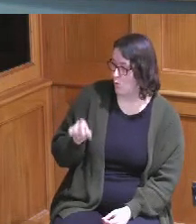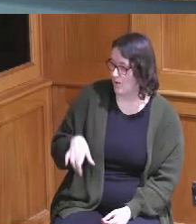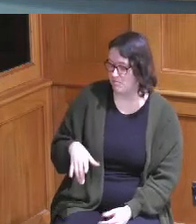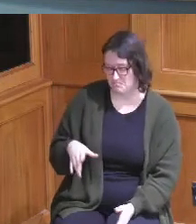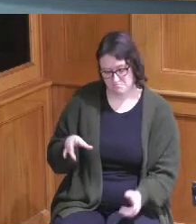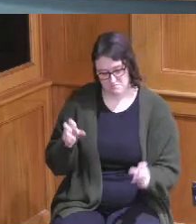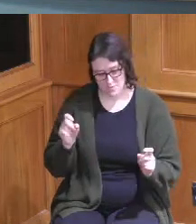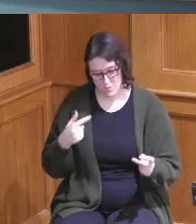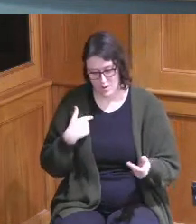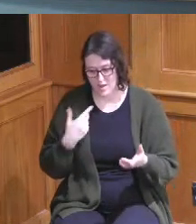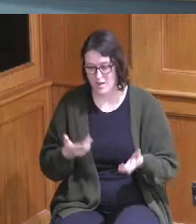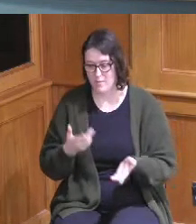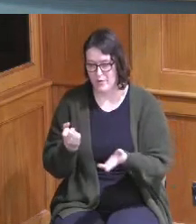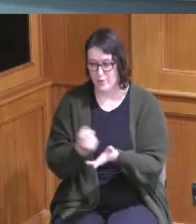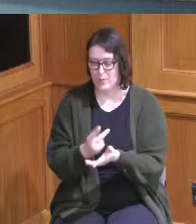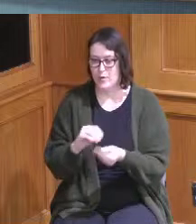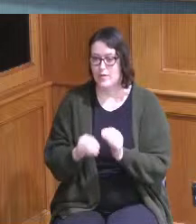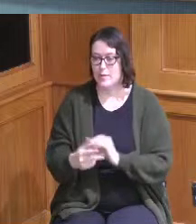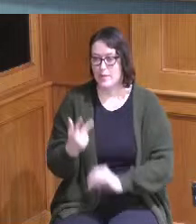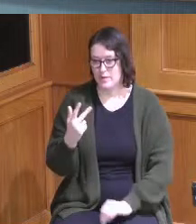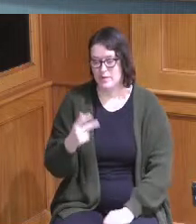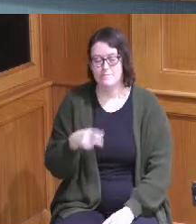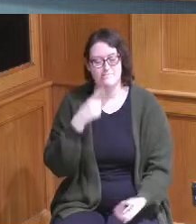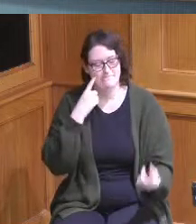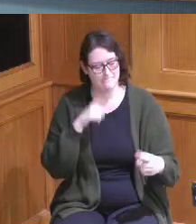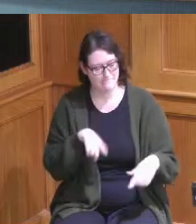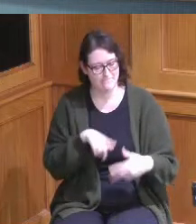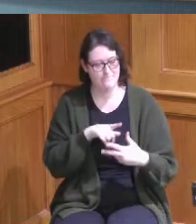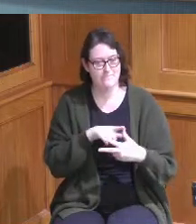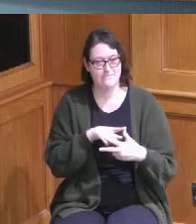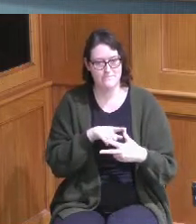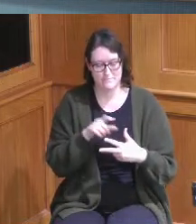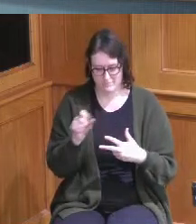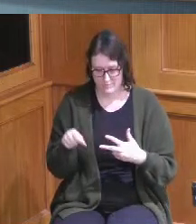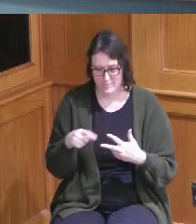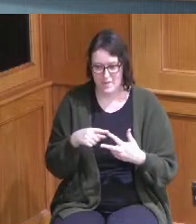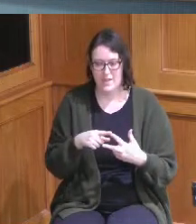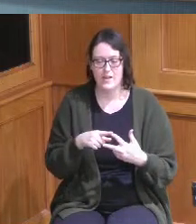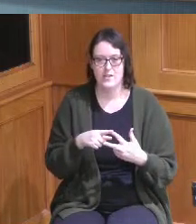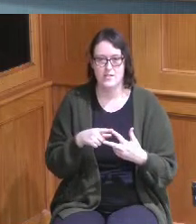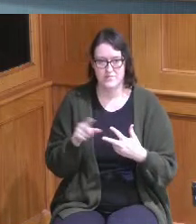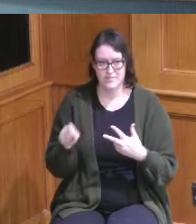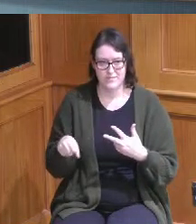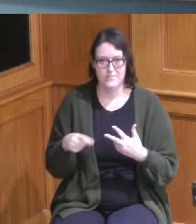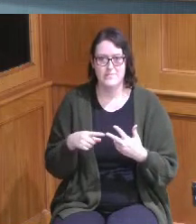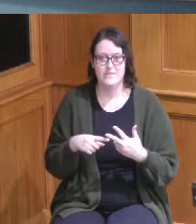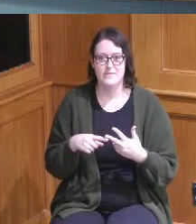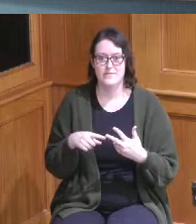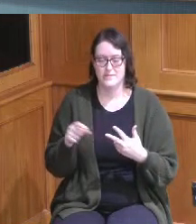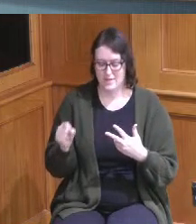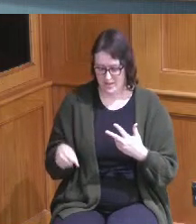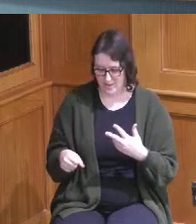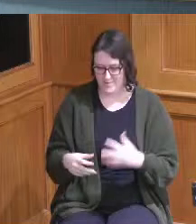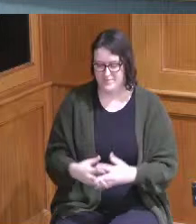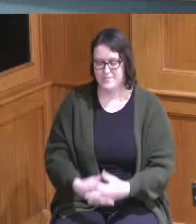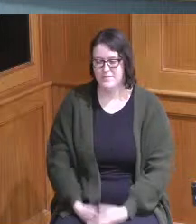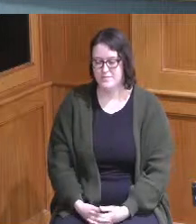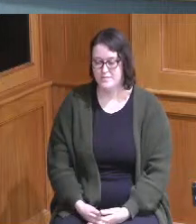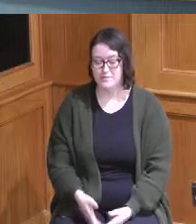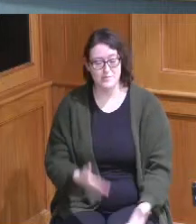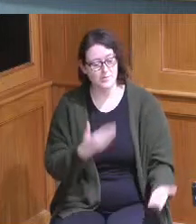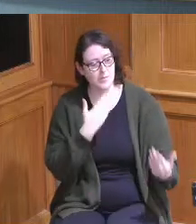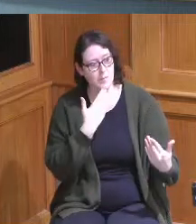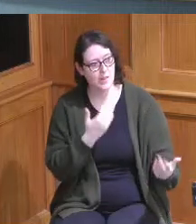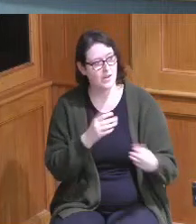Okay, I move to approve by leave 3. Second. Commissioner Reese. Yes. Commissioner Dreehouse. Commissioner Summer Dumas. Yes. Thank you,